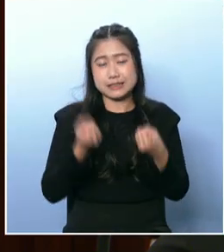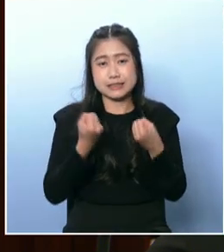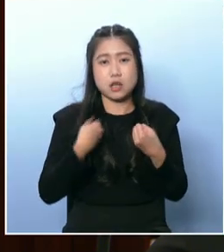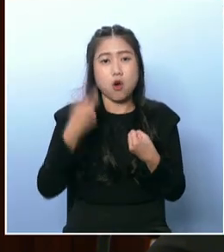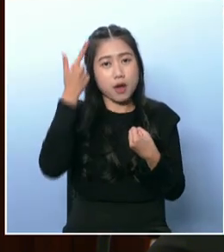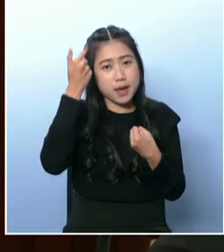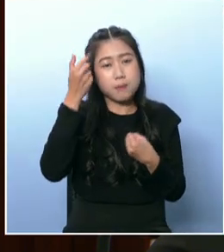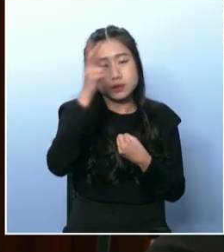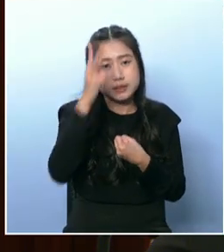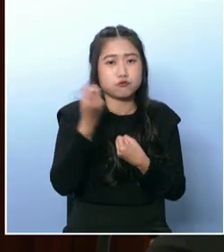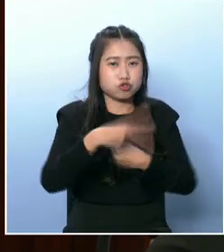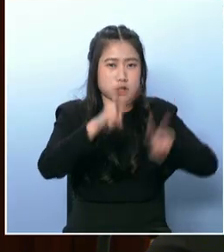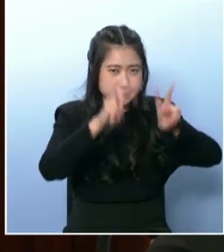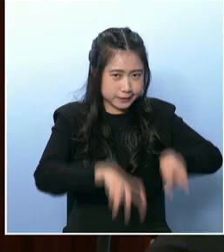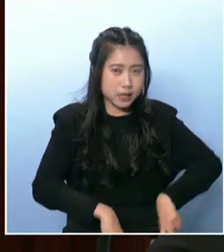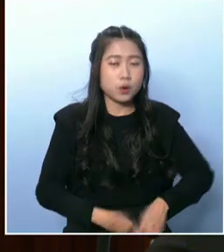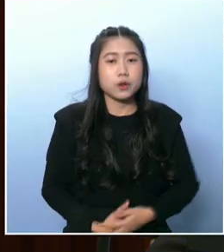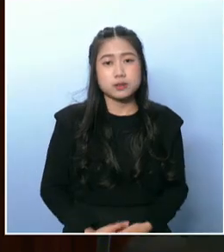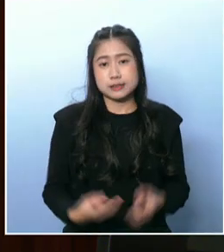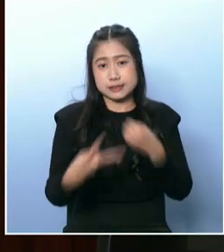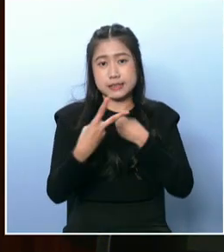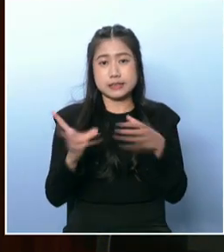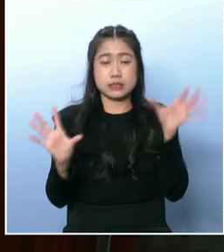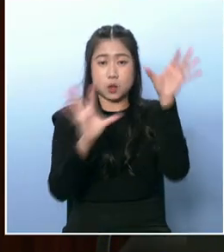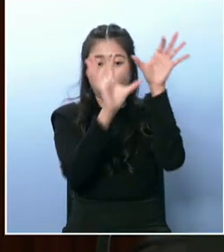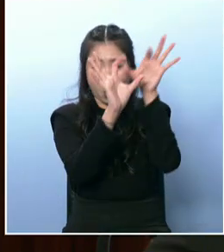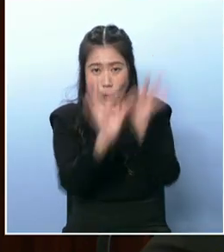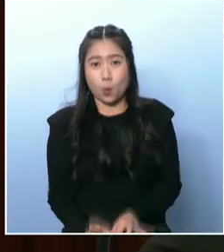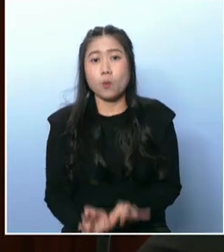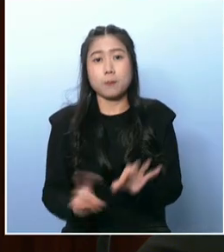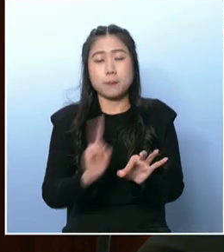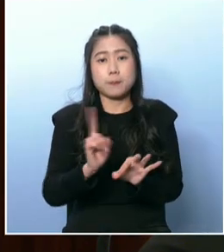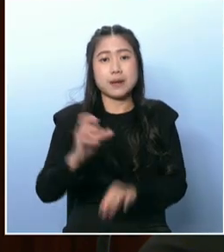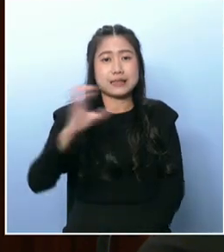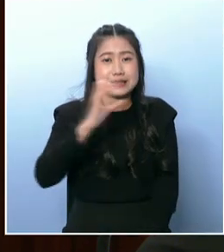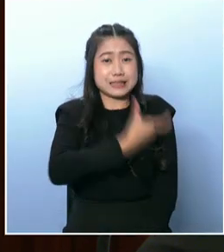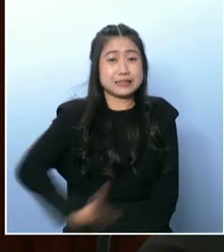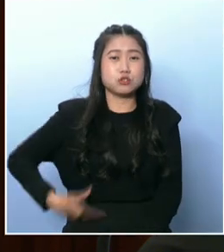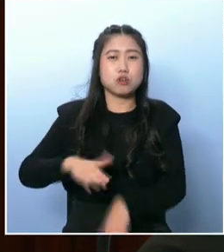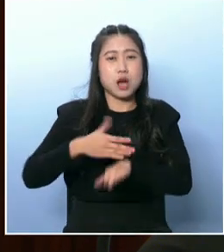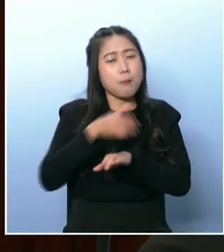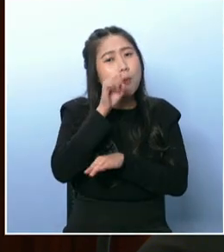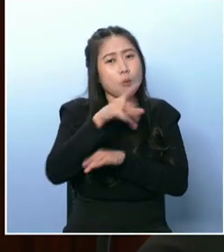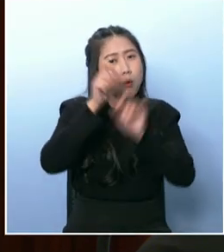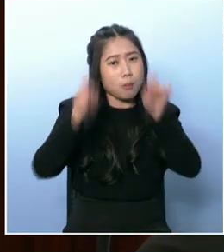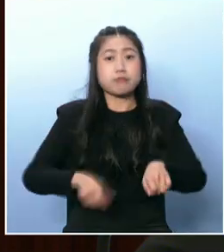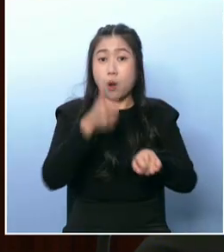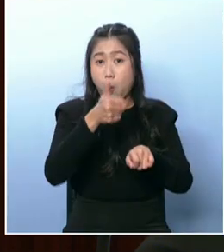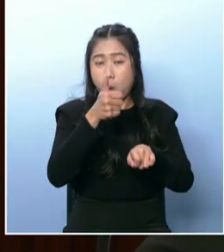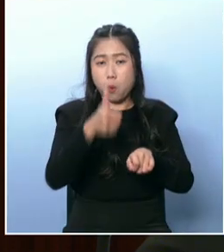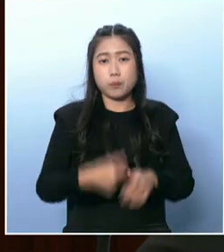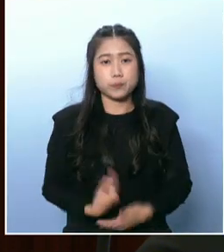of their own pockets. So I hope the administration will really look into this suggestion by Mr. Zhang. A follow-up question